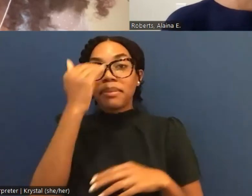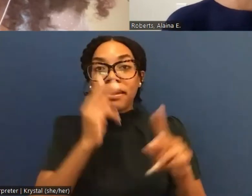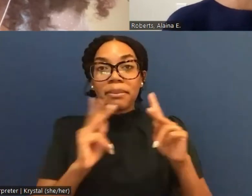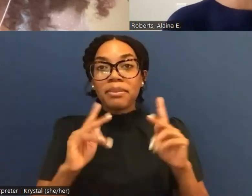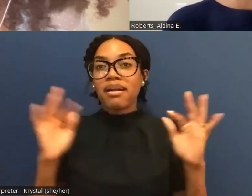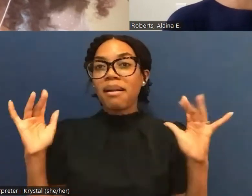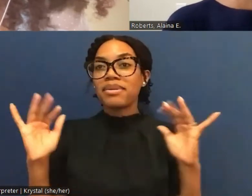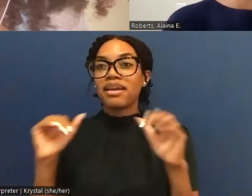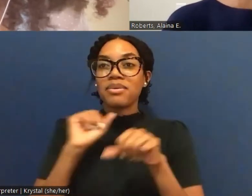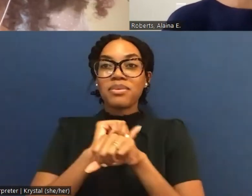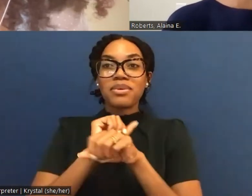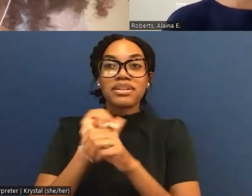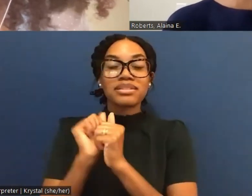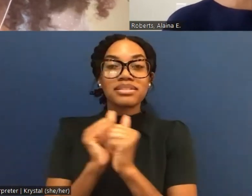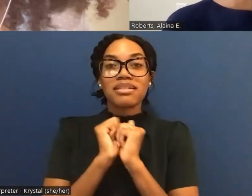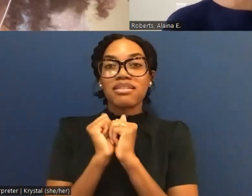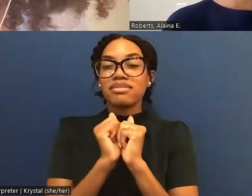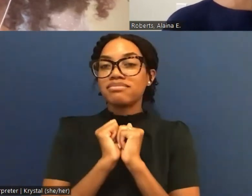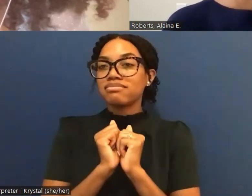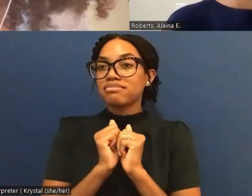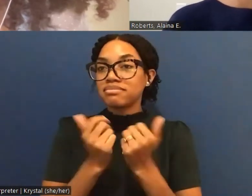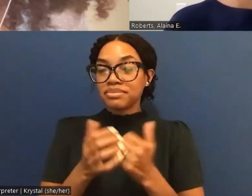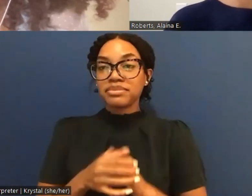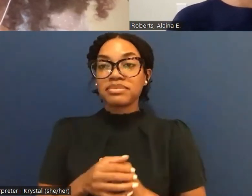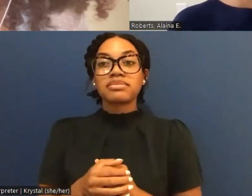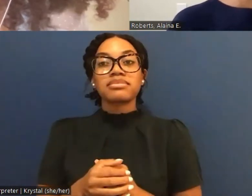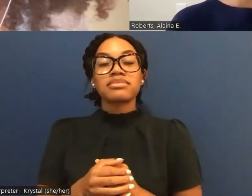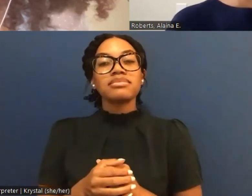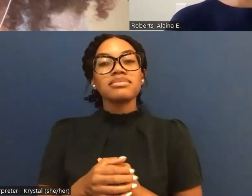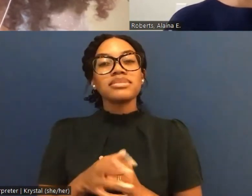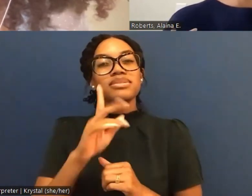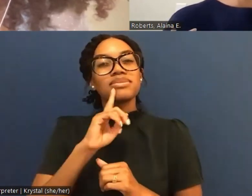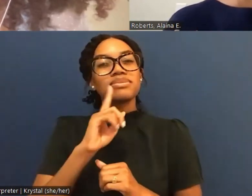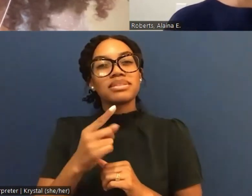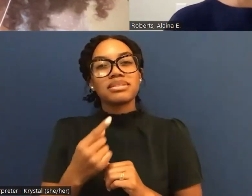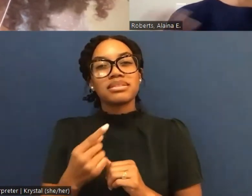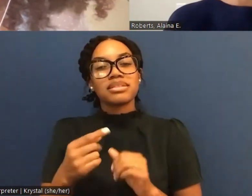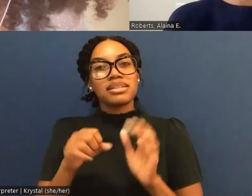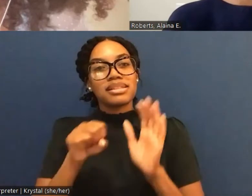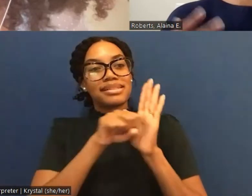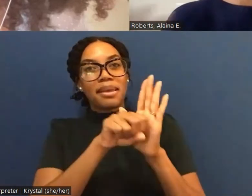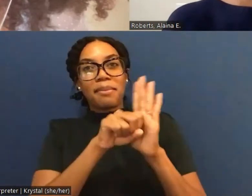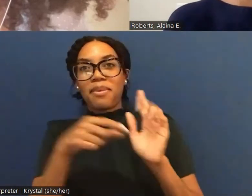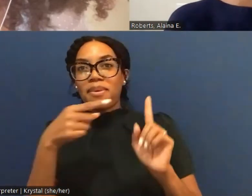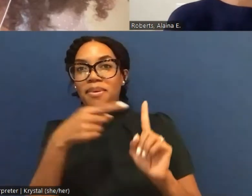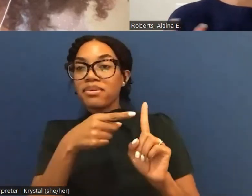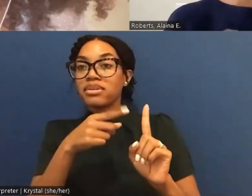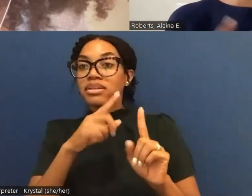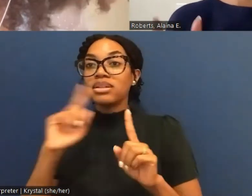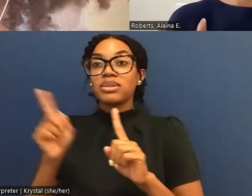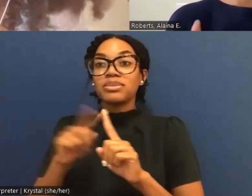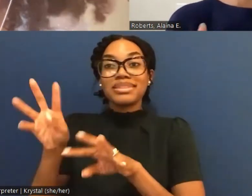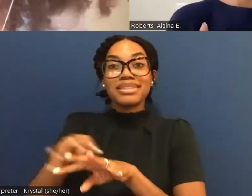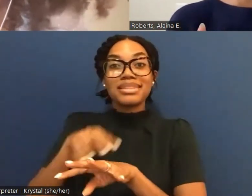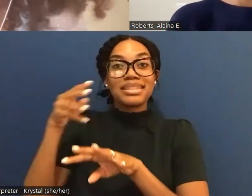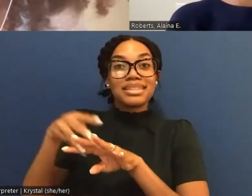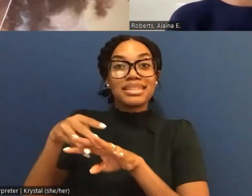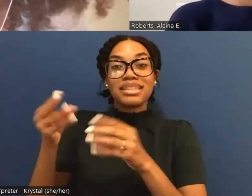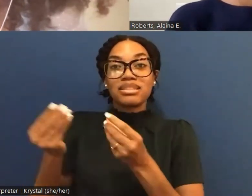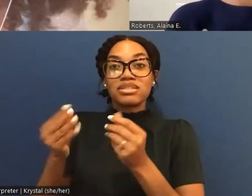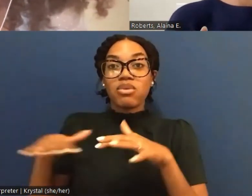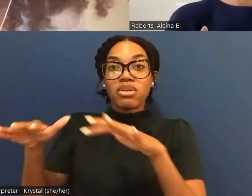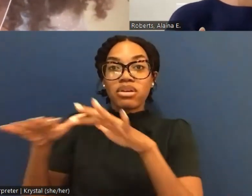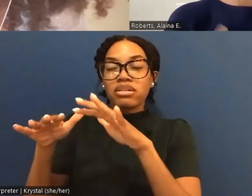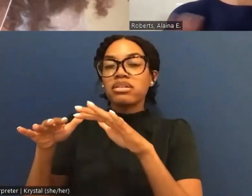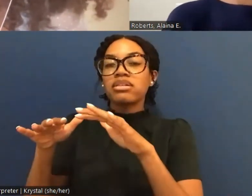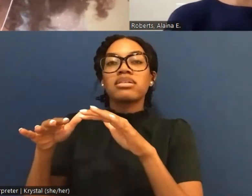it also is so emblematic of the change that happens once you kind of take Indian territory from a Native American space